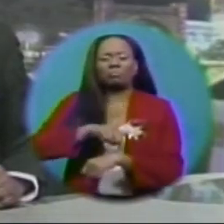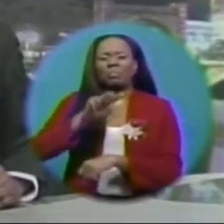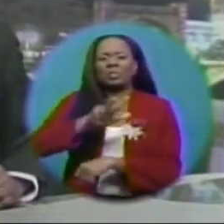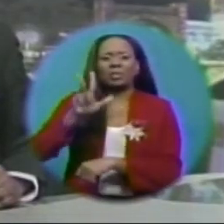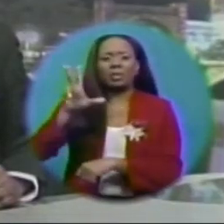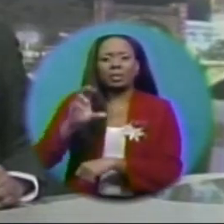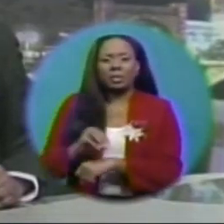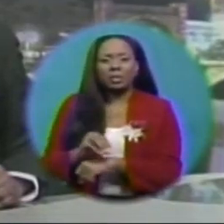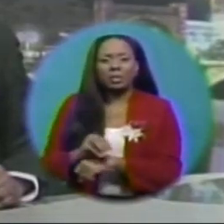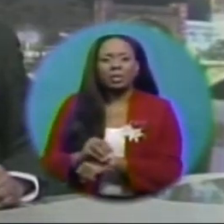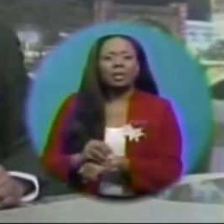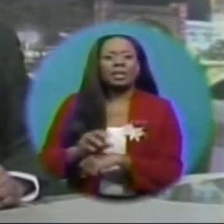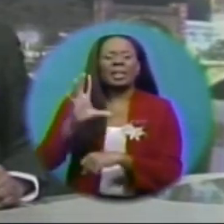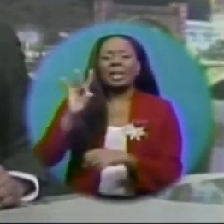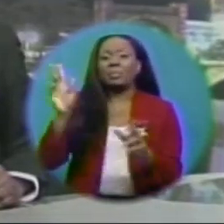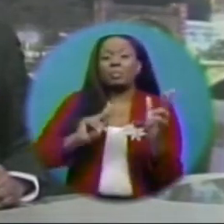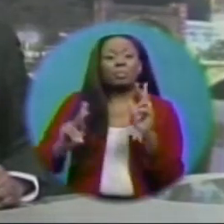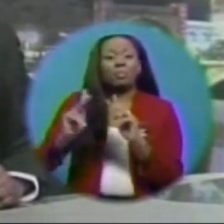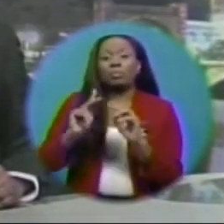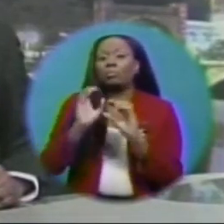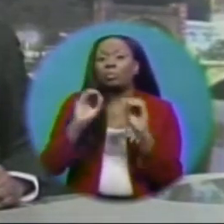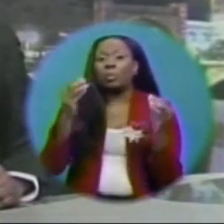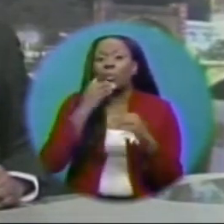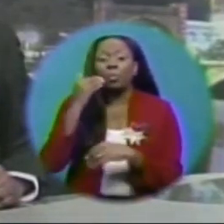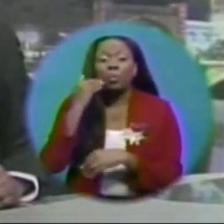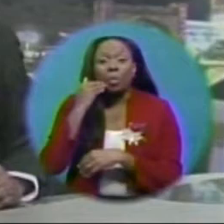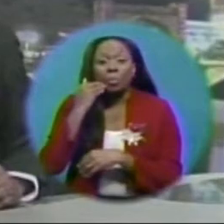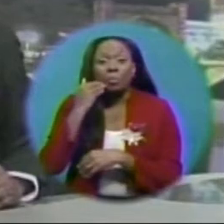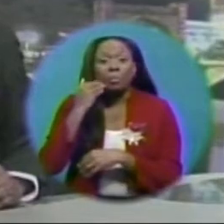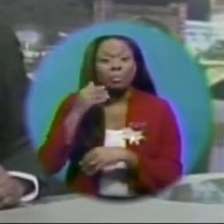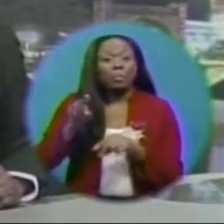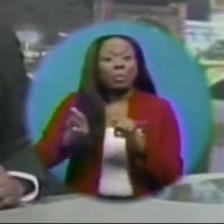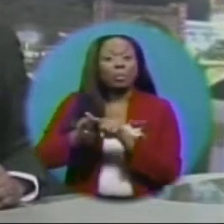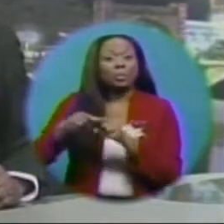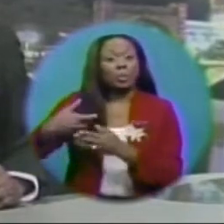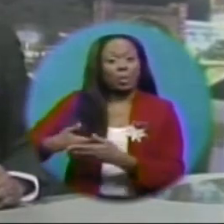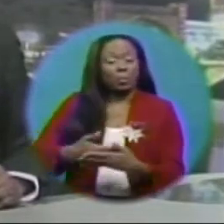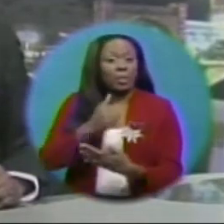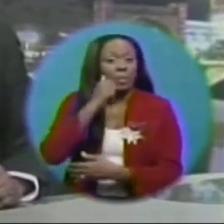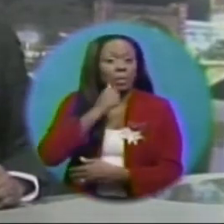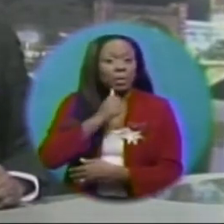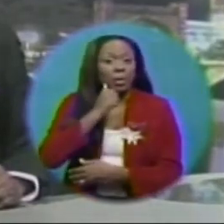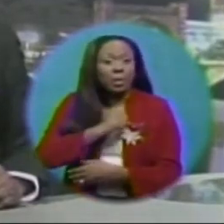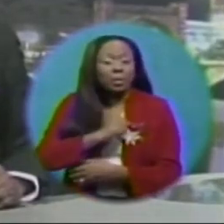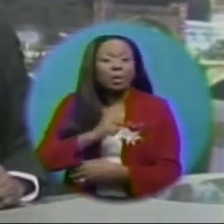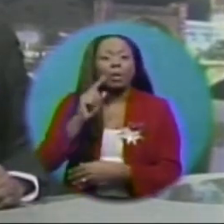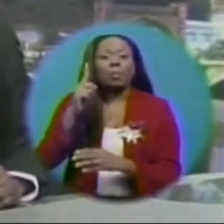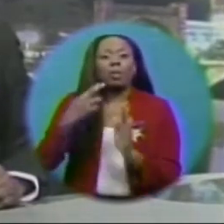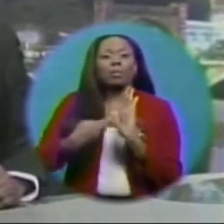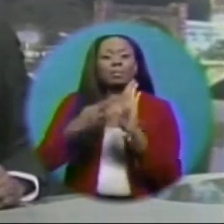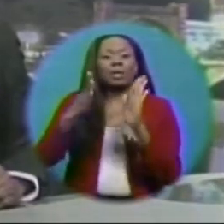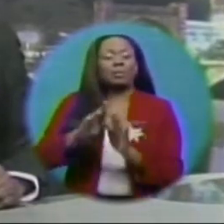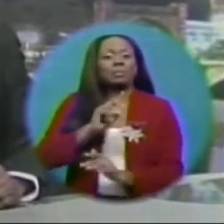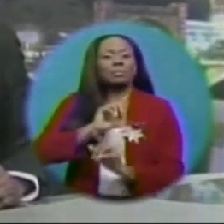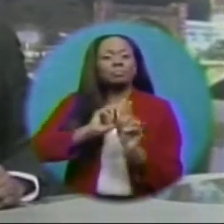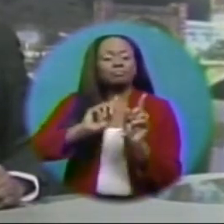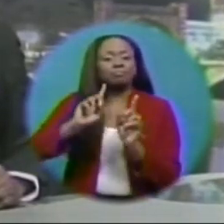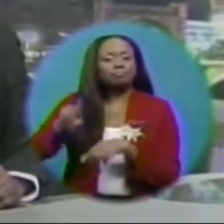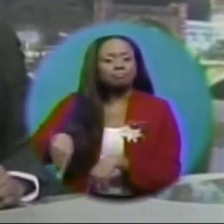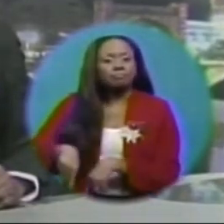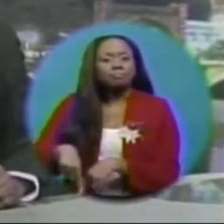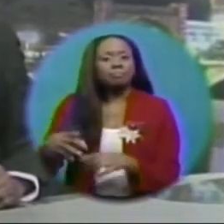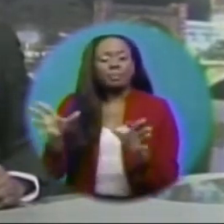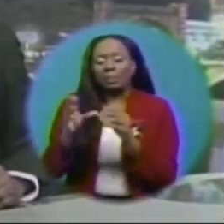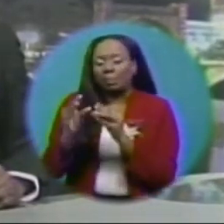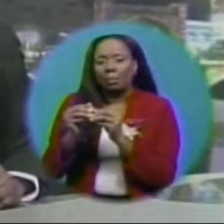homeless, including a baby girl. MP for the area, Adriel Brathwaite, was on the scene and met with both families in an effort to arrange assistance.